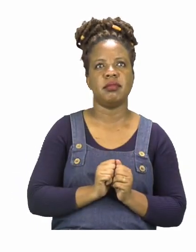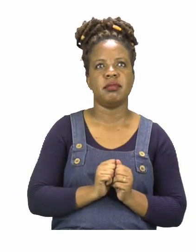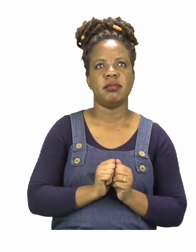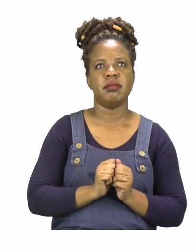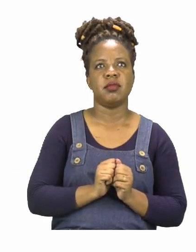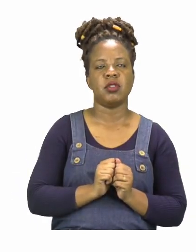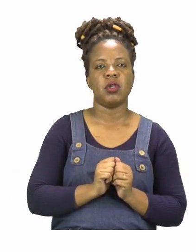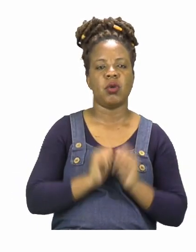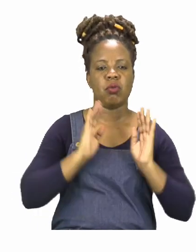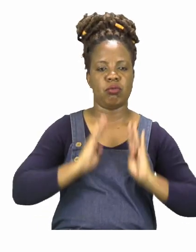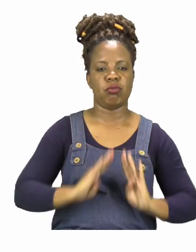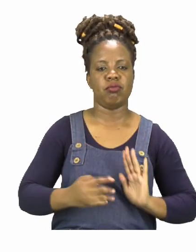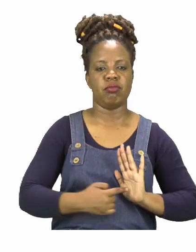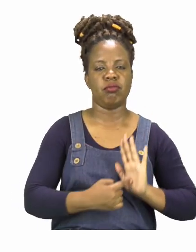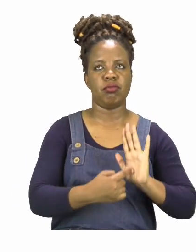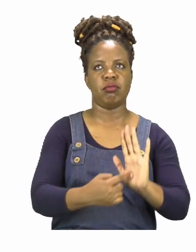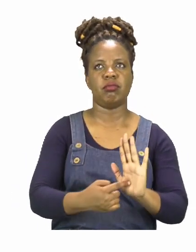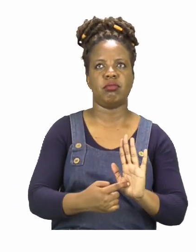symptoms,